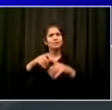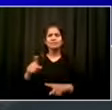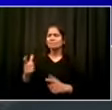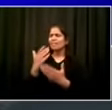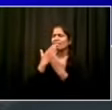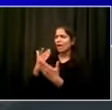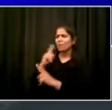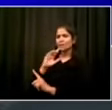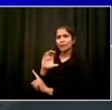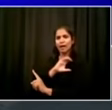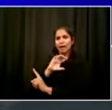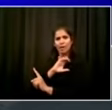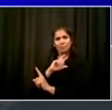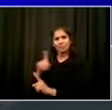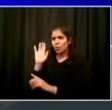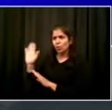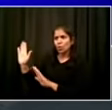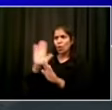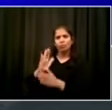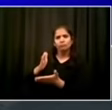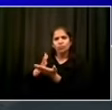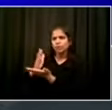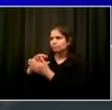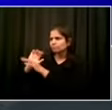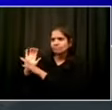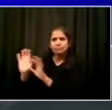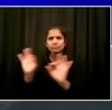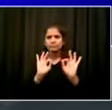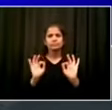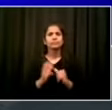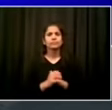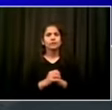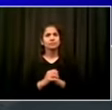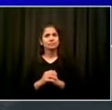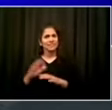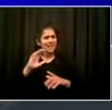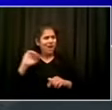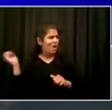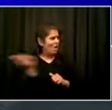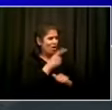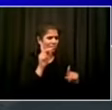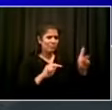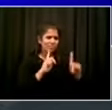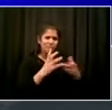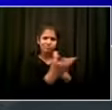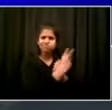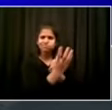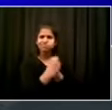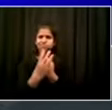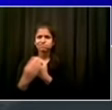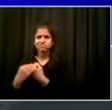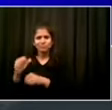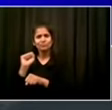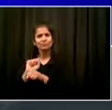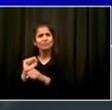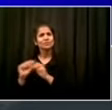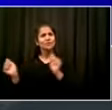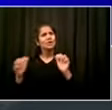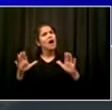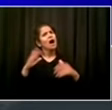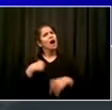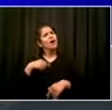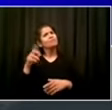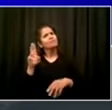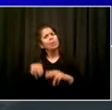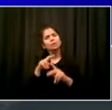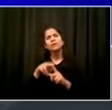Everyone worked hard. You can always talk about the exceptions and the problems, and we will. But overall, it is important to say thank you to the men